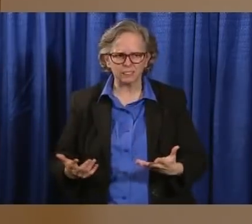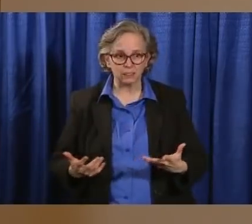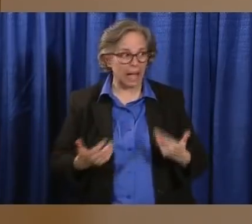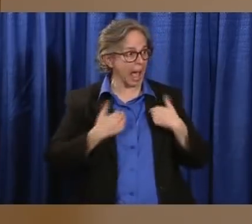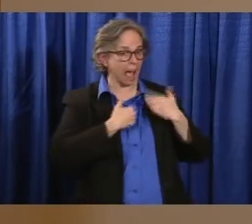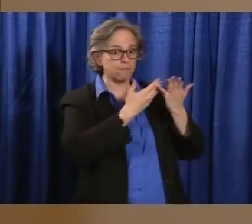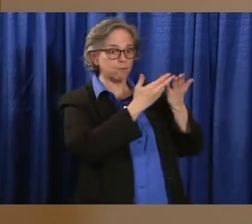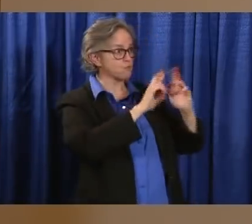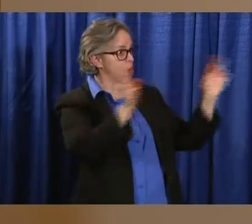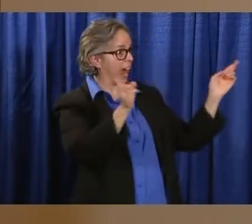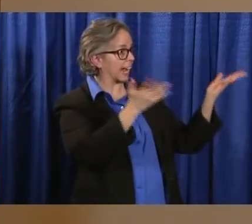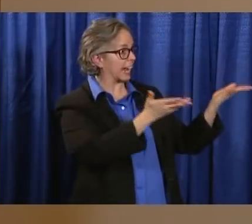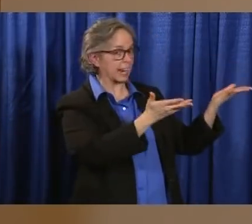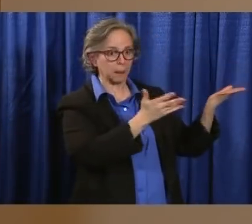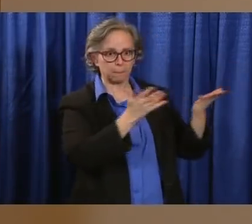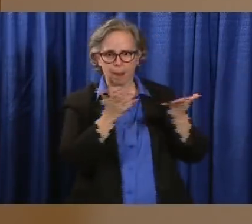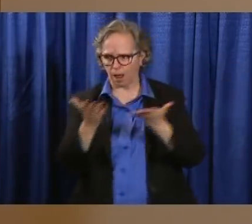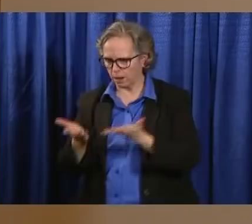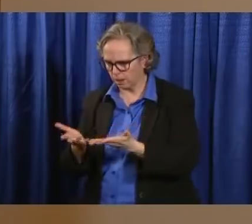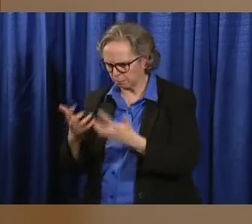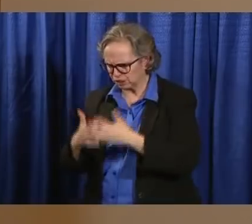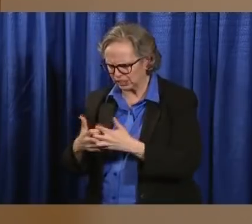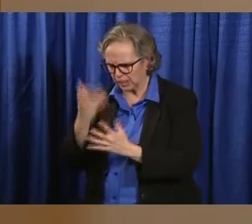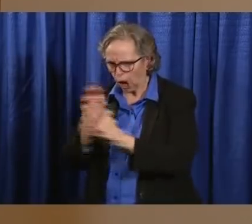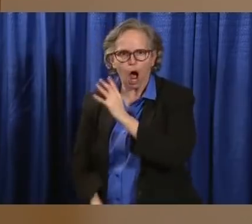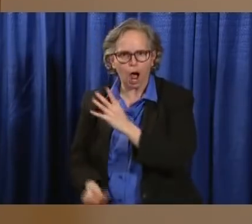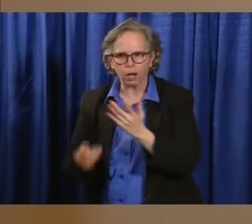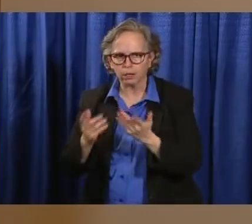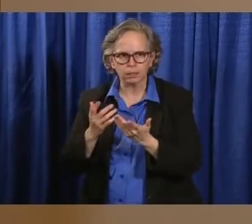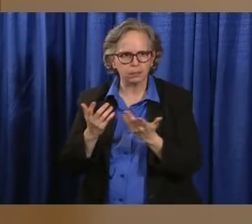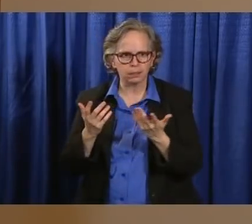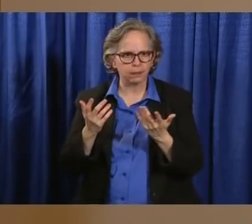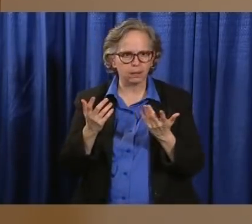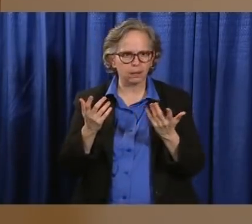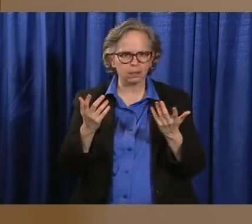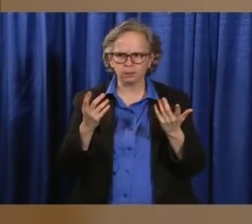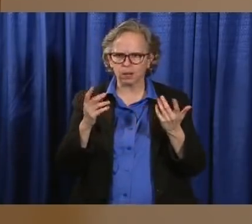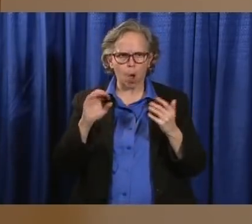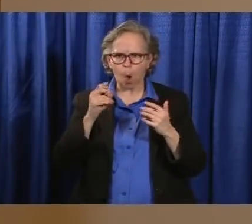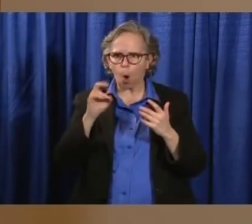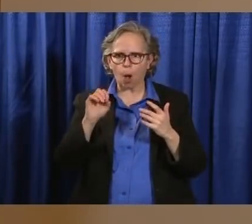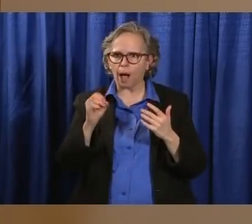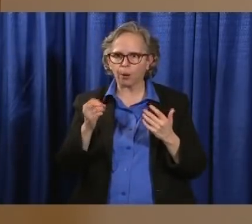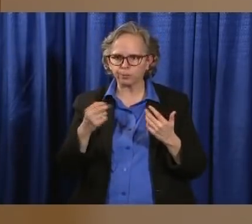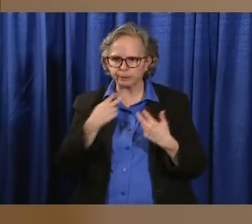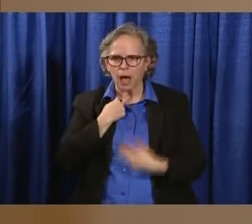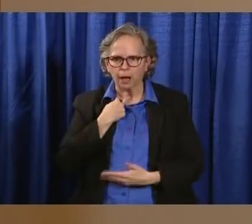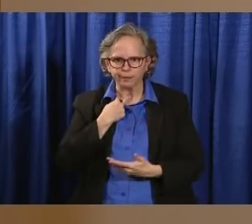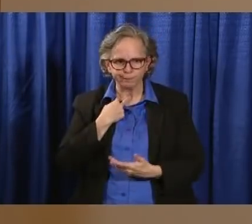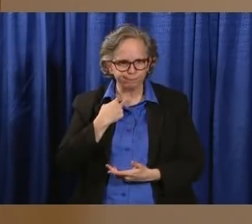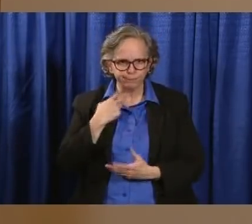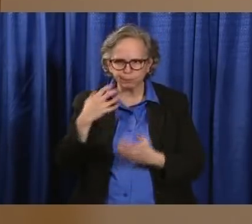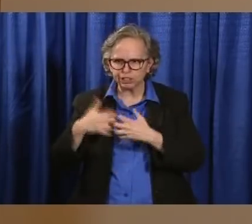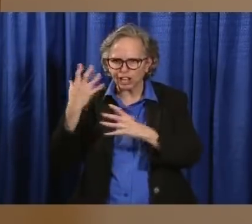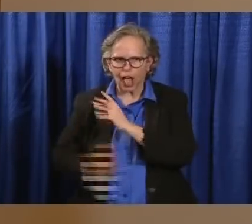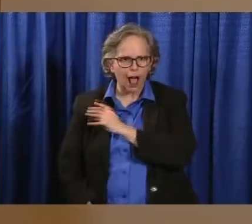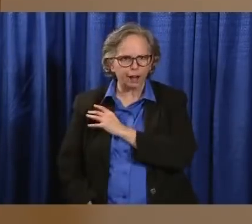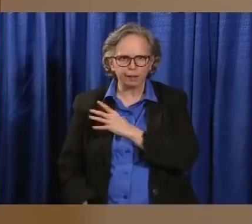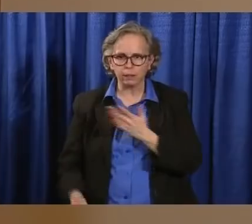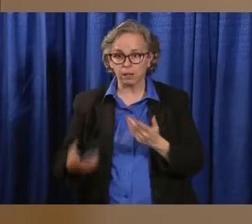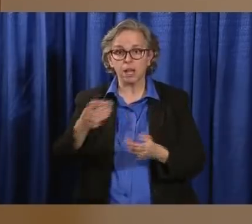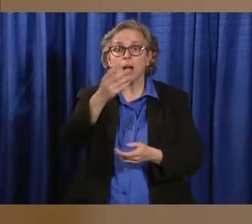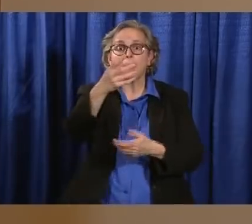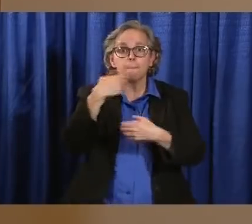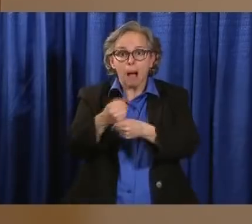we can't get our hands on a single machine. And these machines sometimes cost millions of dollars. So, and those companies,